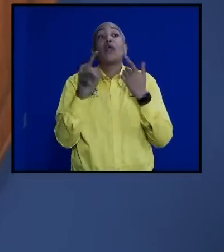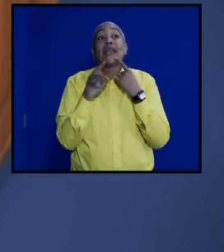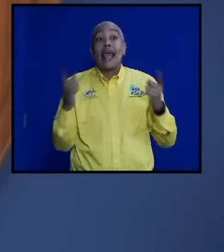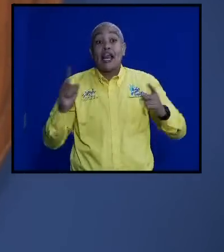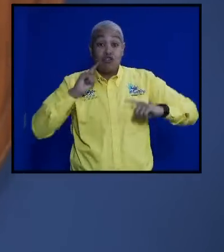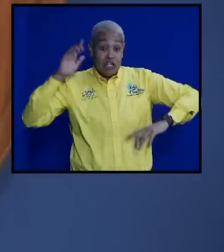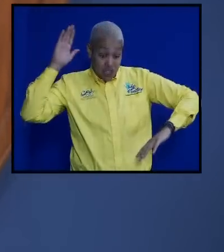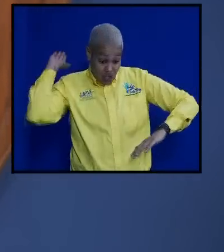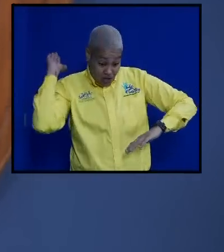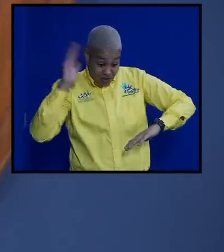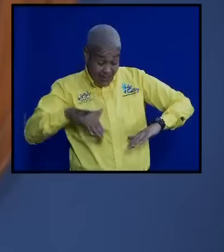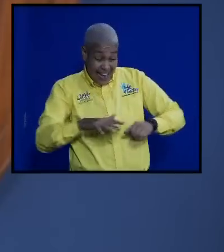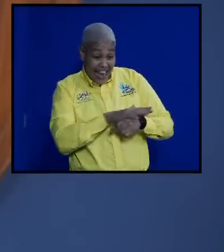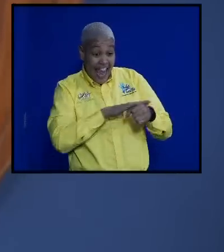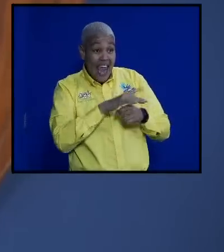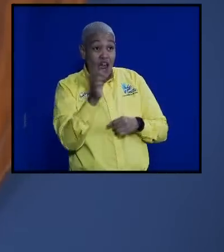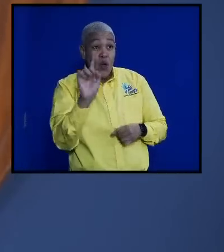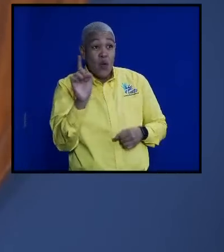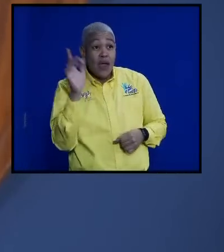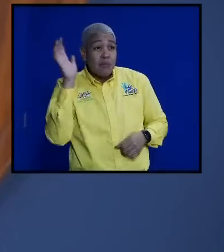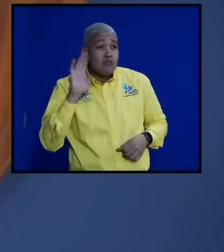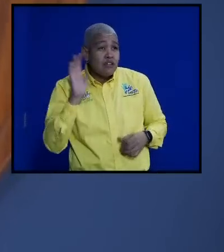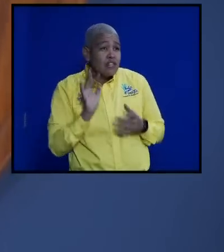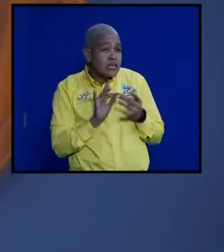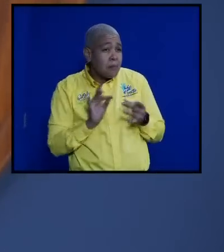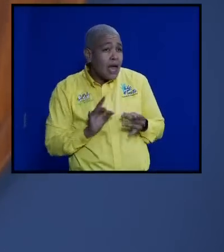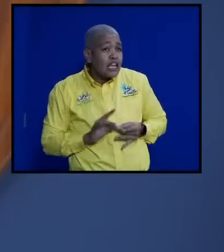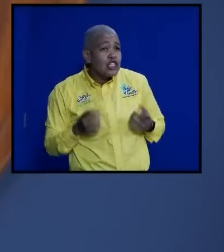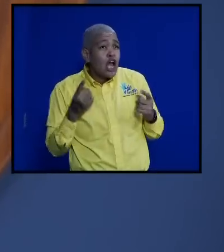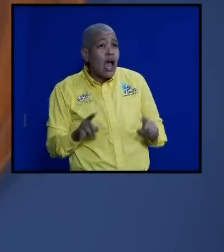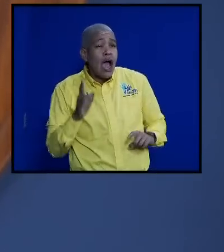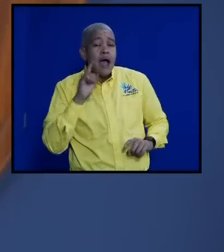the entire areas of the parishes previously mentioned,